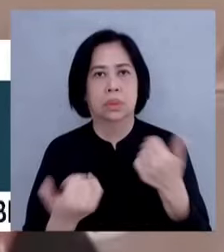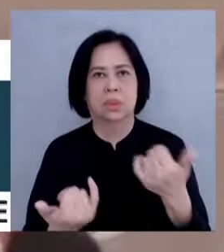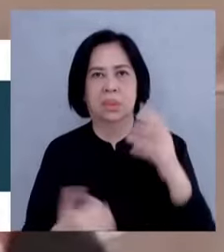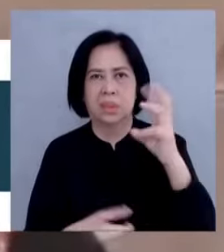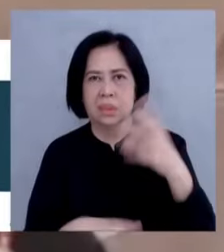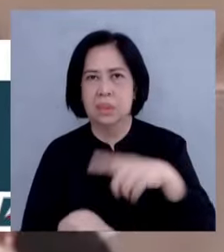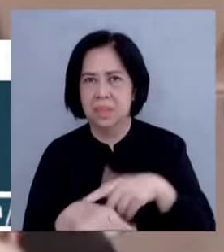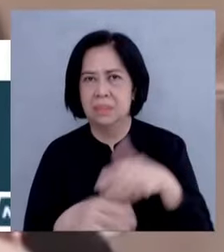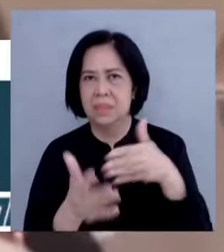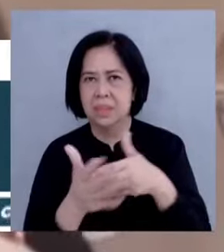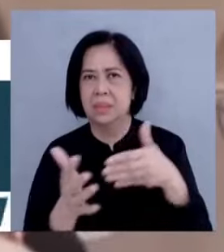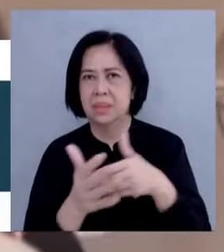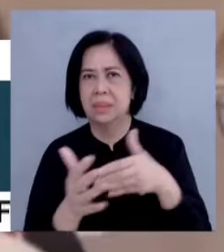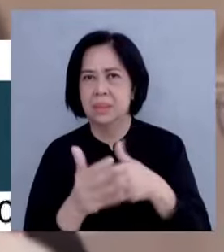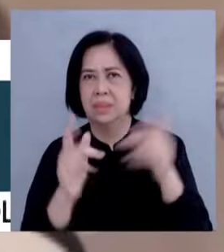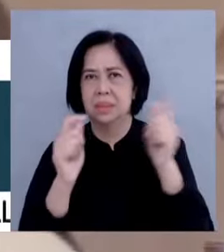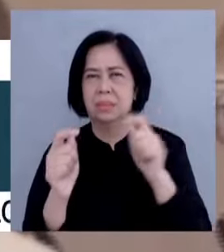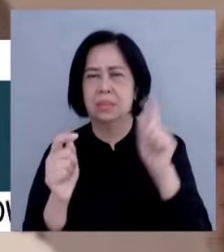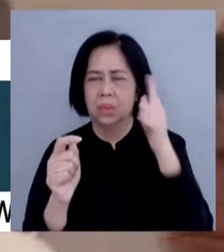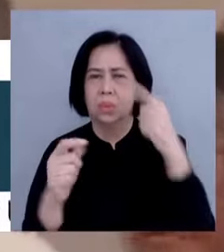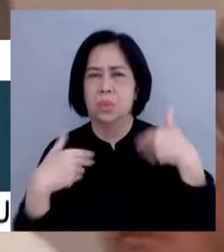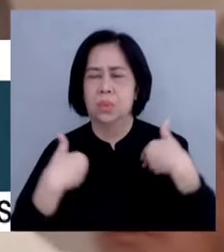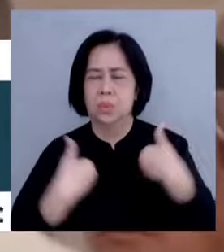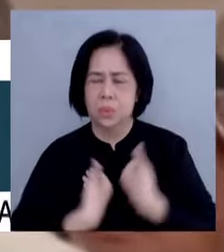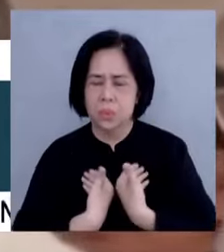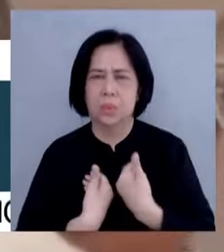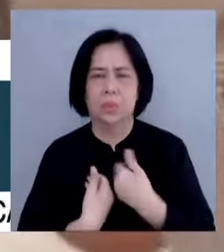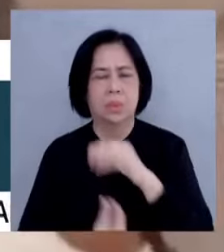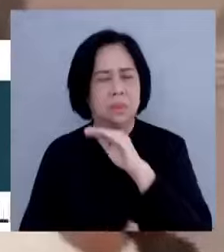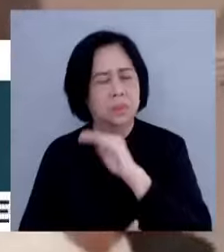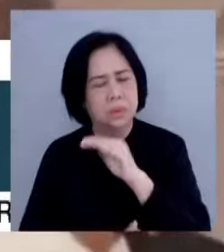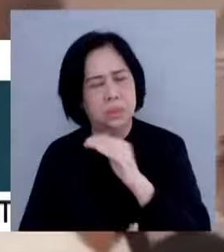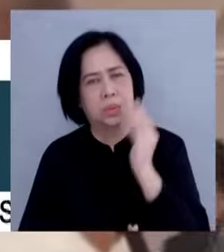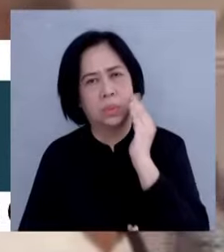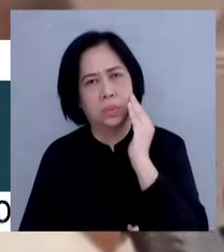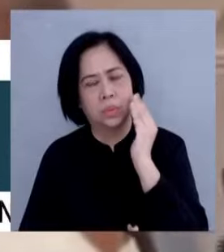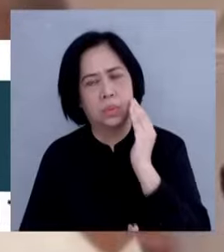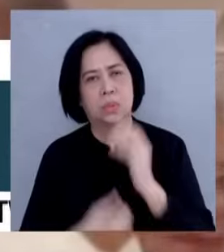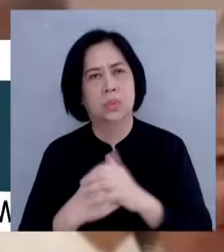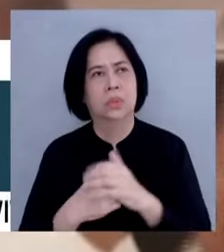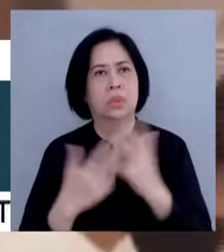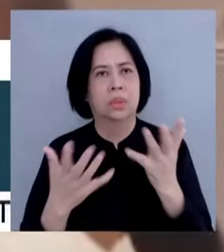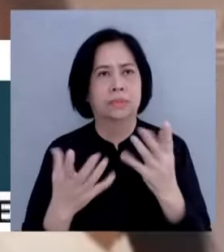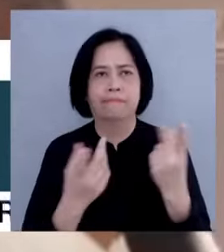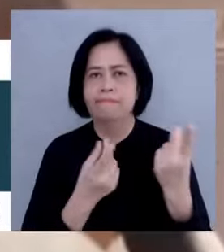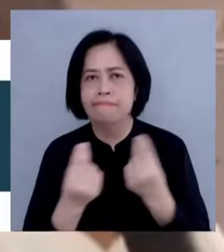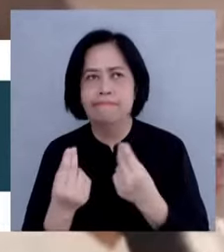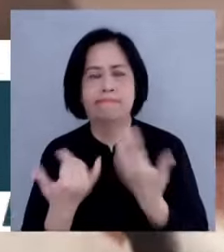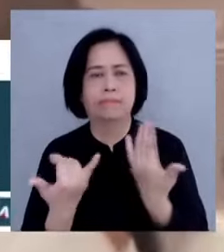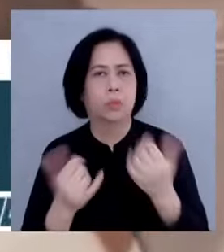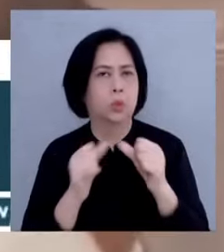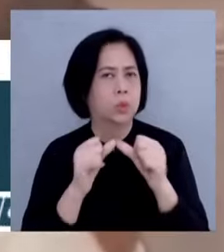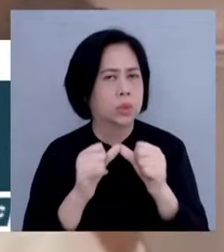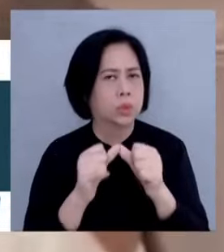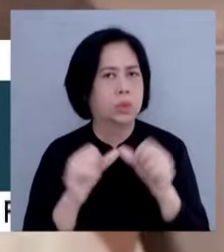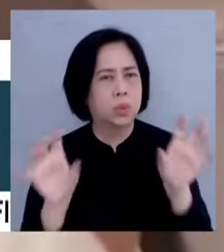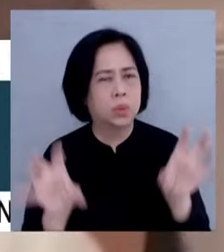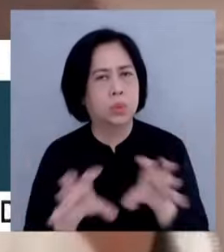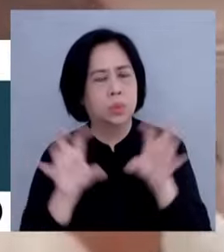Ito, I'm sure that they are exhausted. I am sure that they have done, they continue to do and work